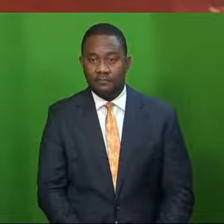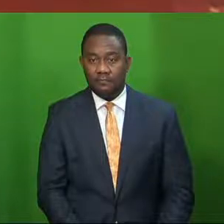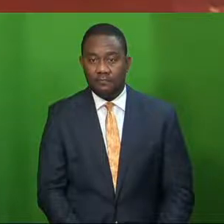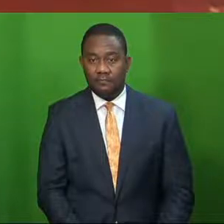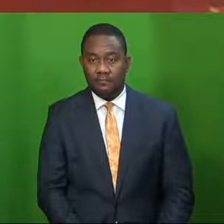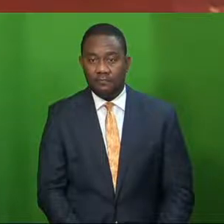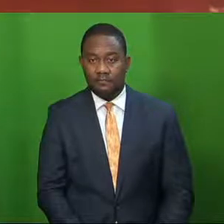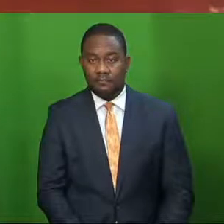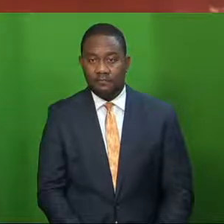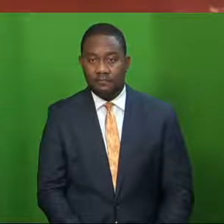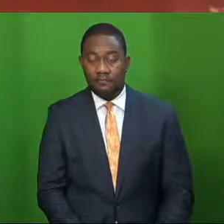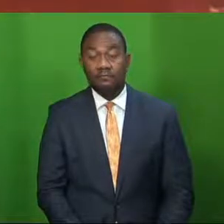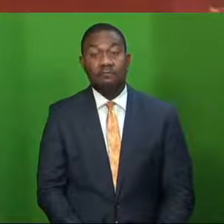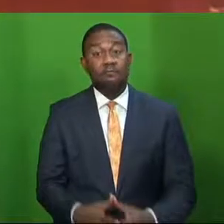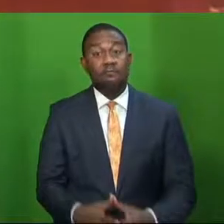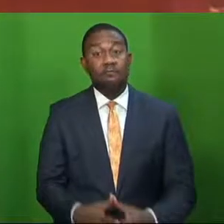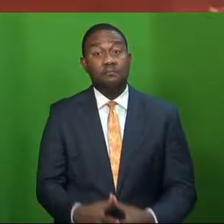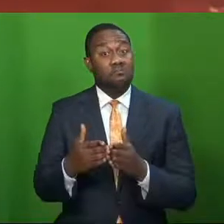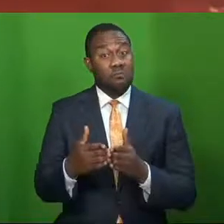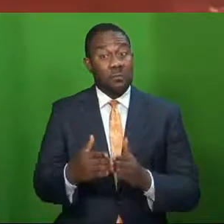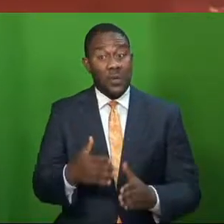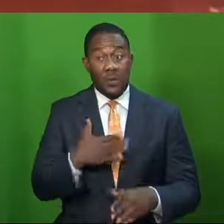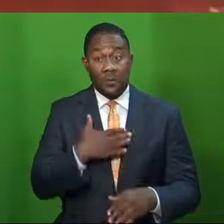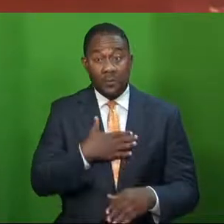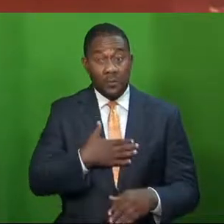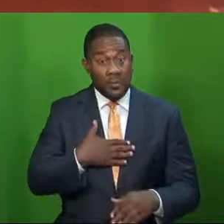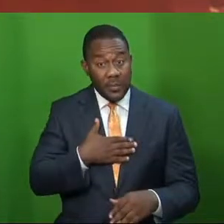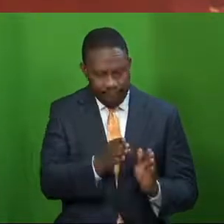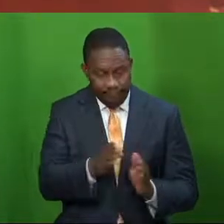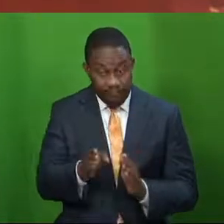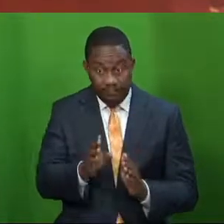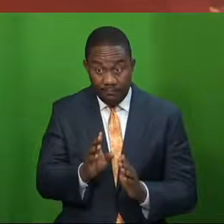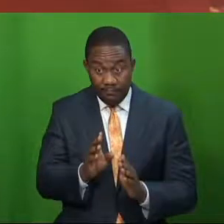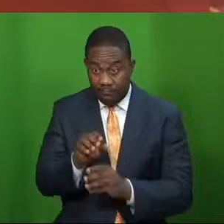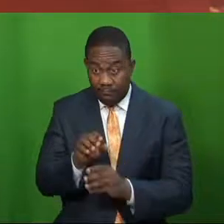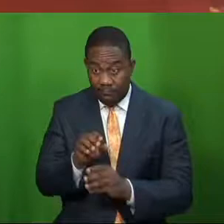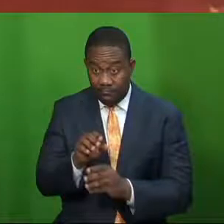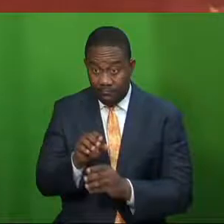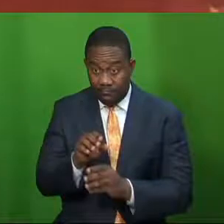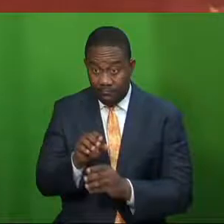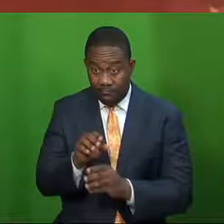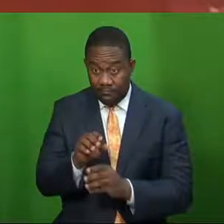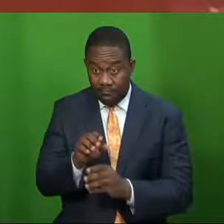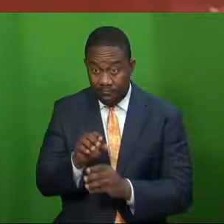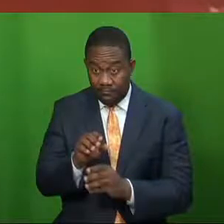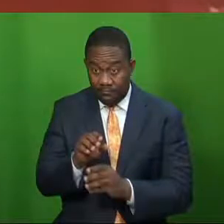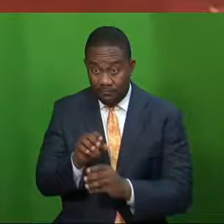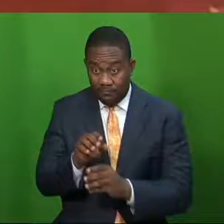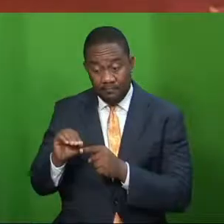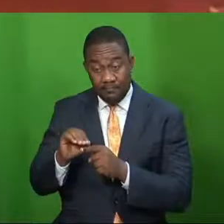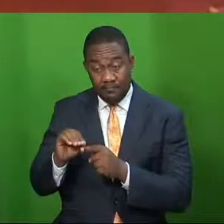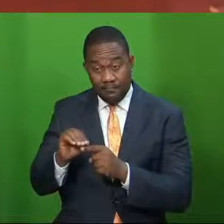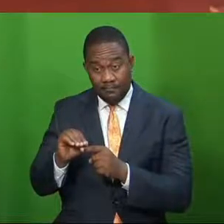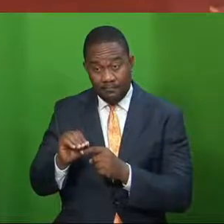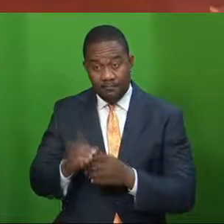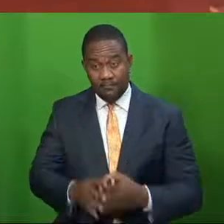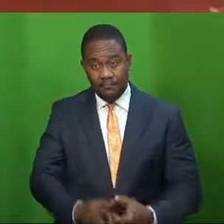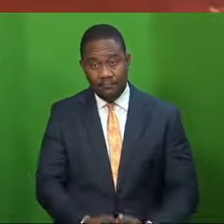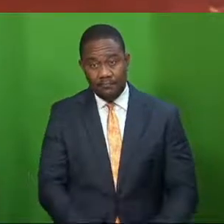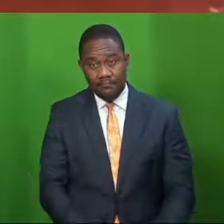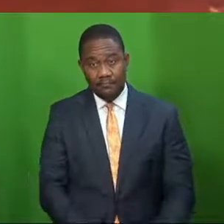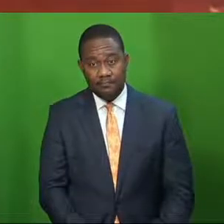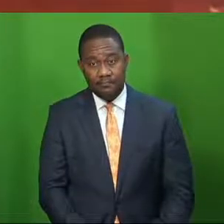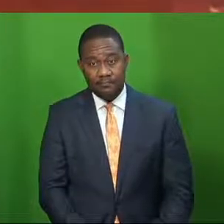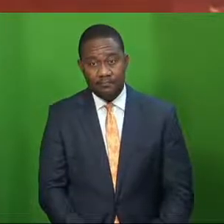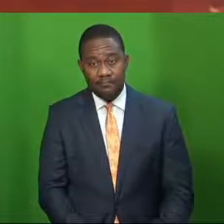of leadership are accordingly entreated to arrange their affairs availability at the induction seminar.